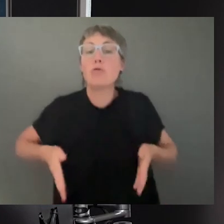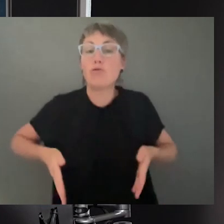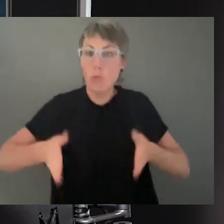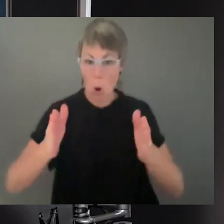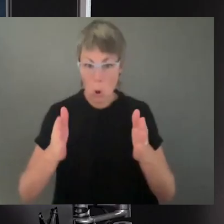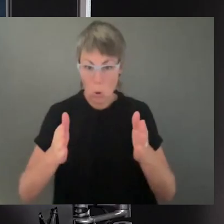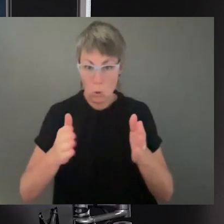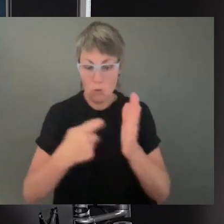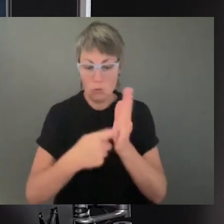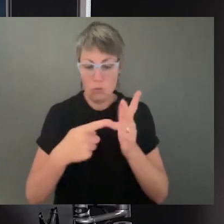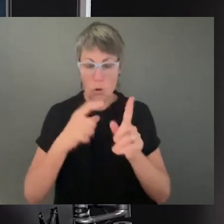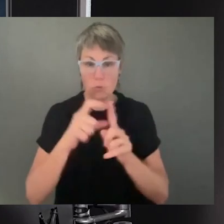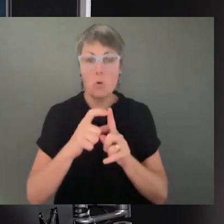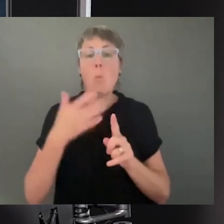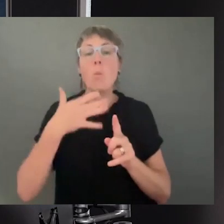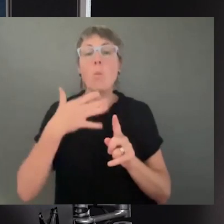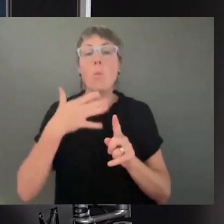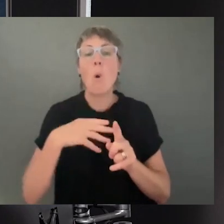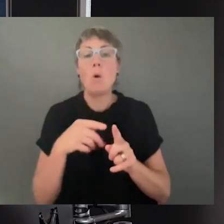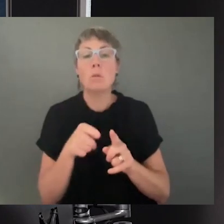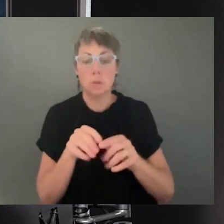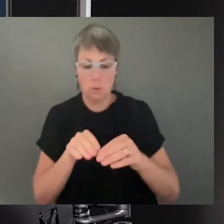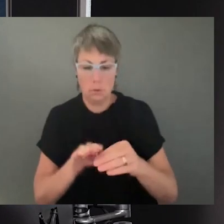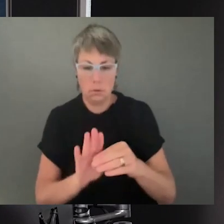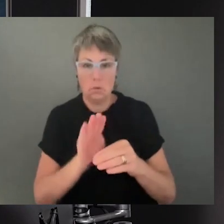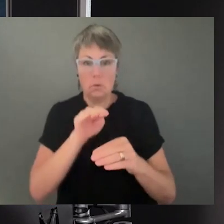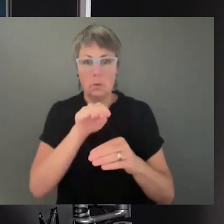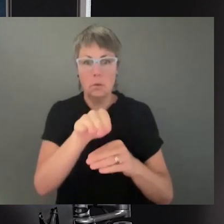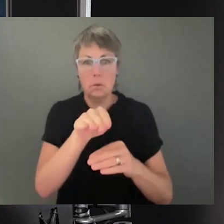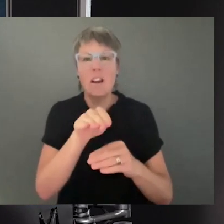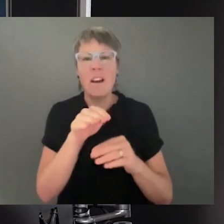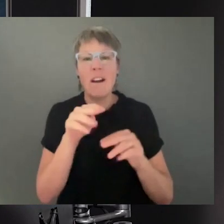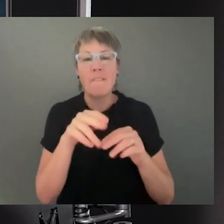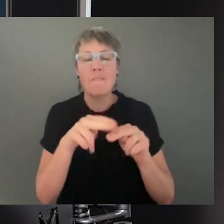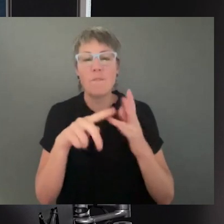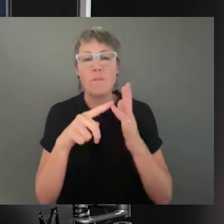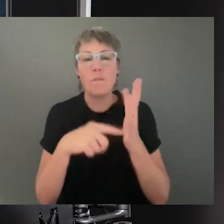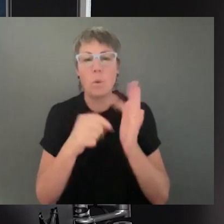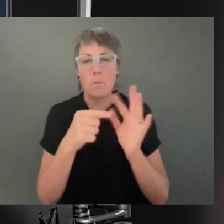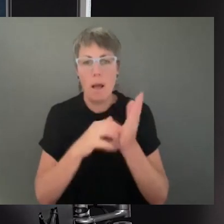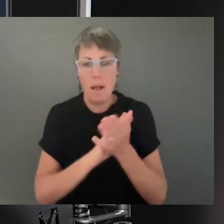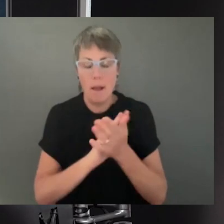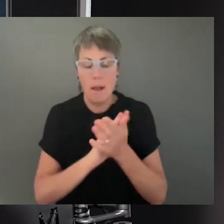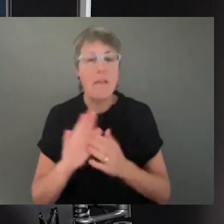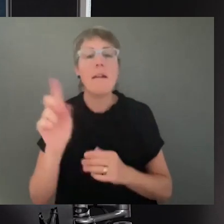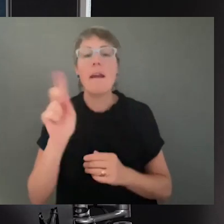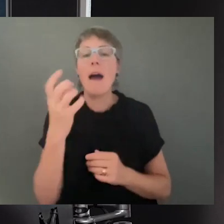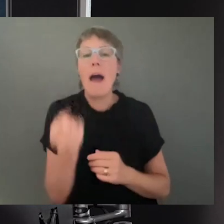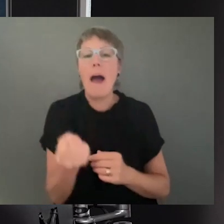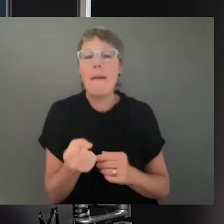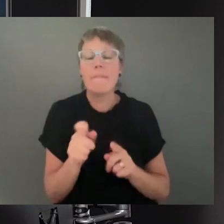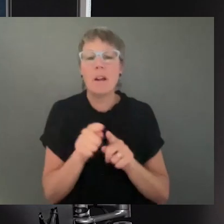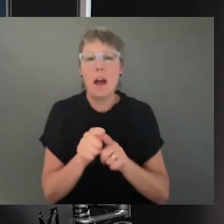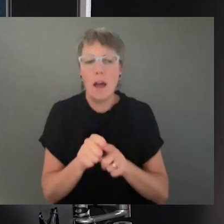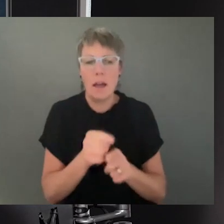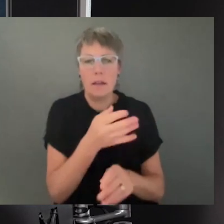the pathway. And that was originally designed so that people who were wheelchair users or people like myself who are mobility